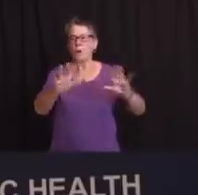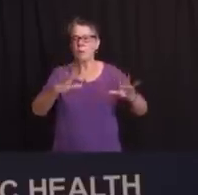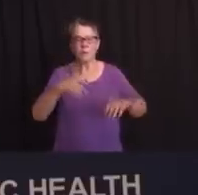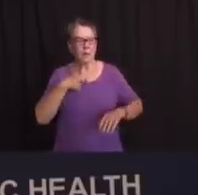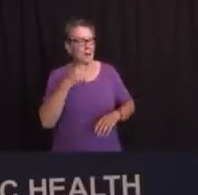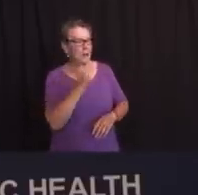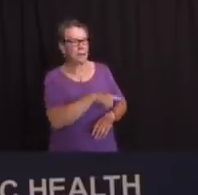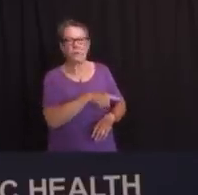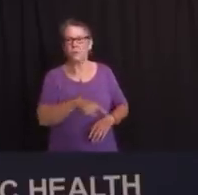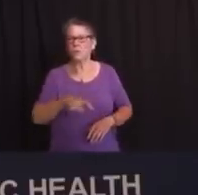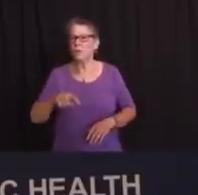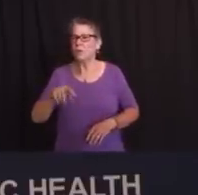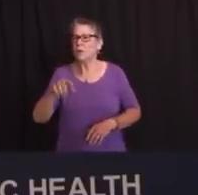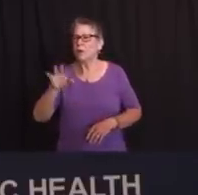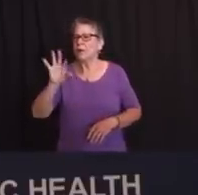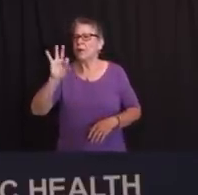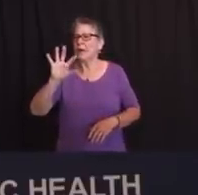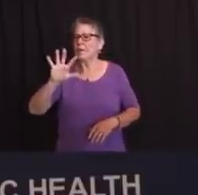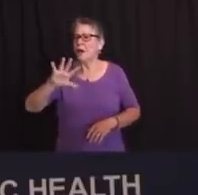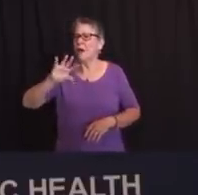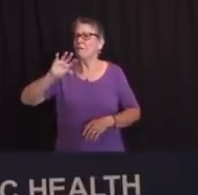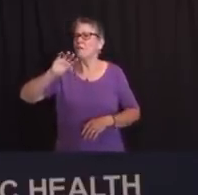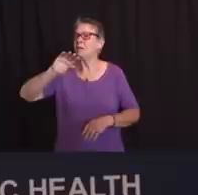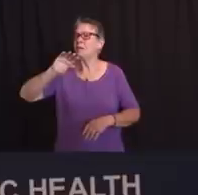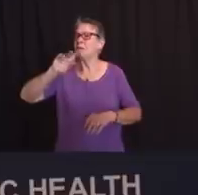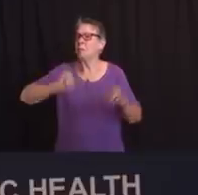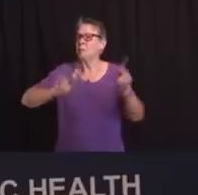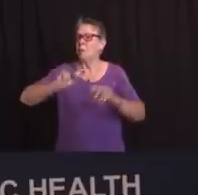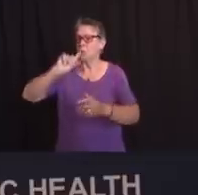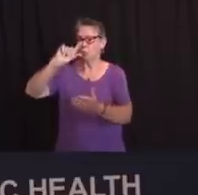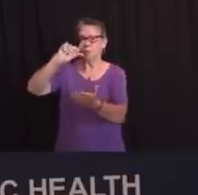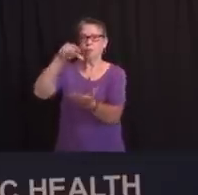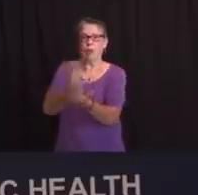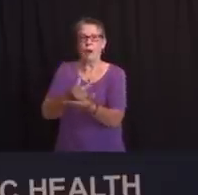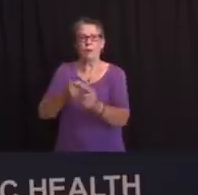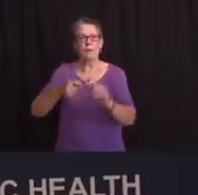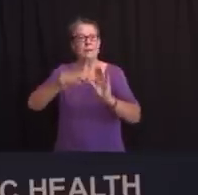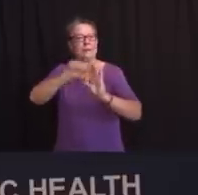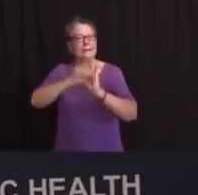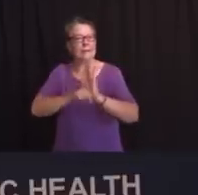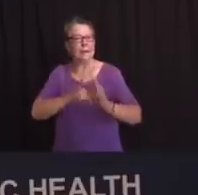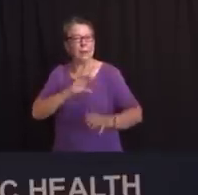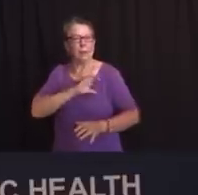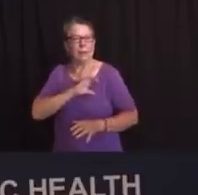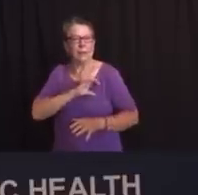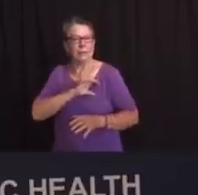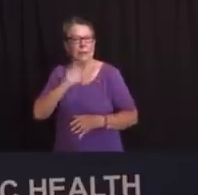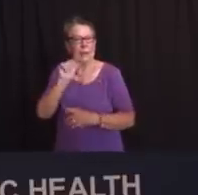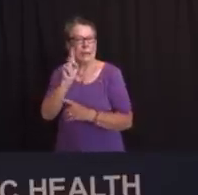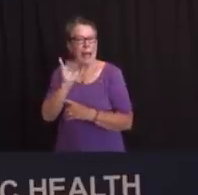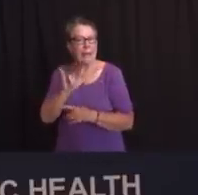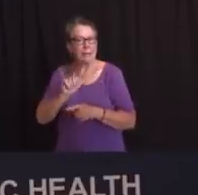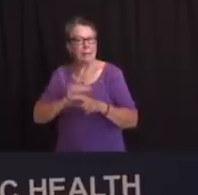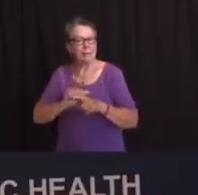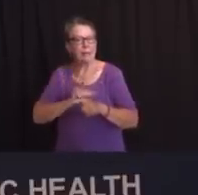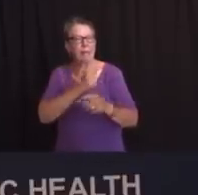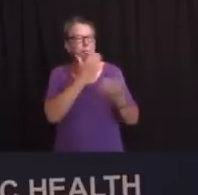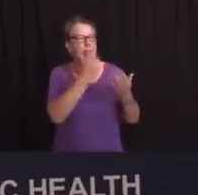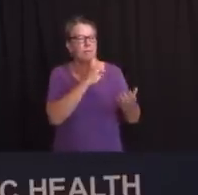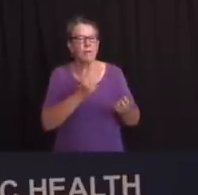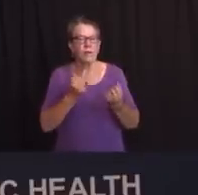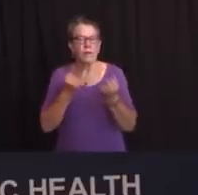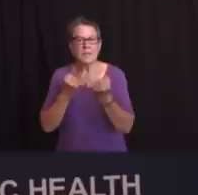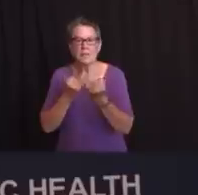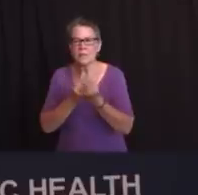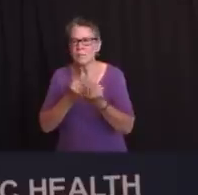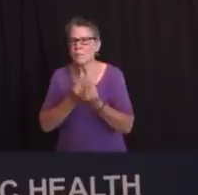are members of the 162nd State Police class, so thank you, Governor, for your support of more Jersey troopers coming into